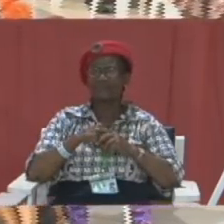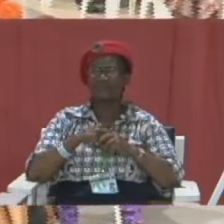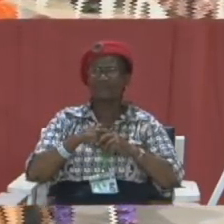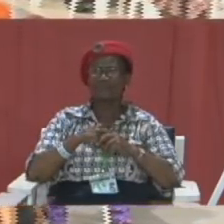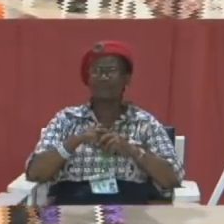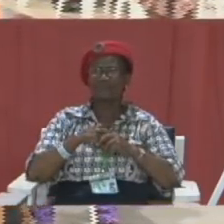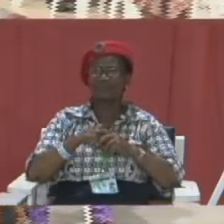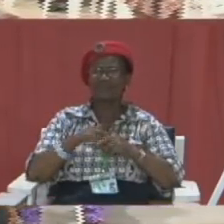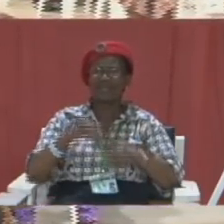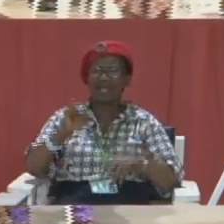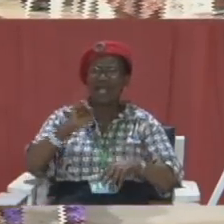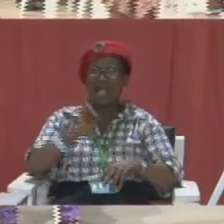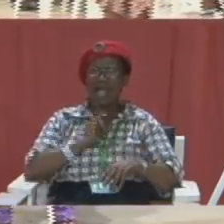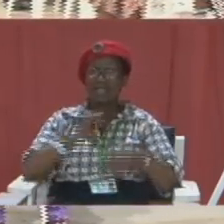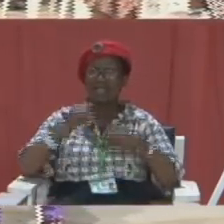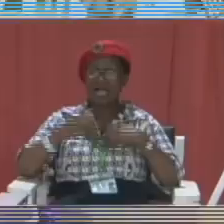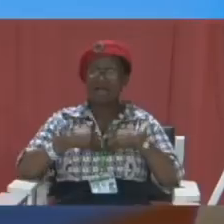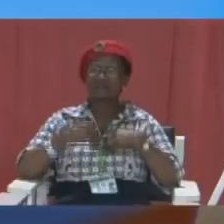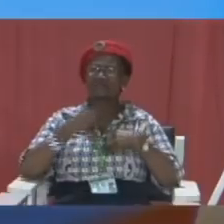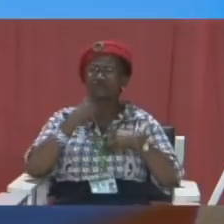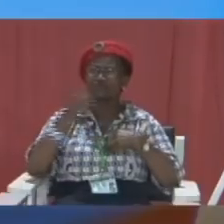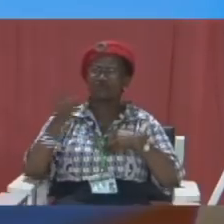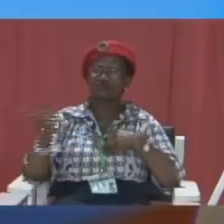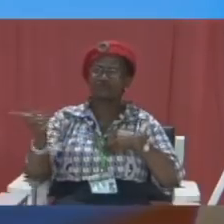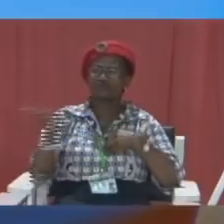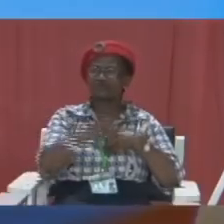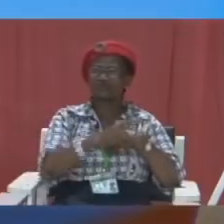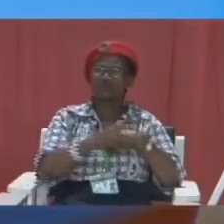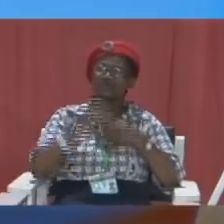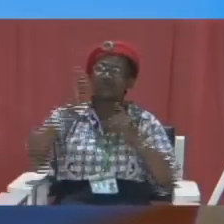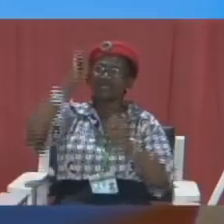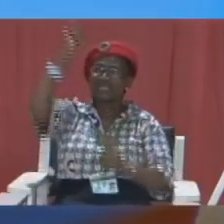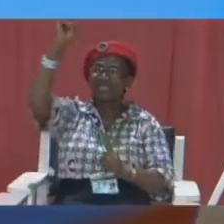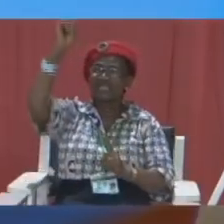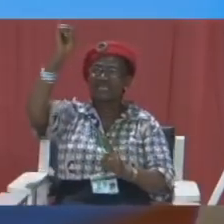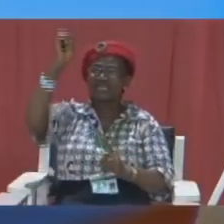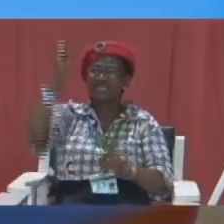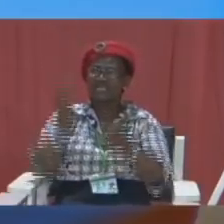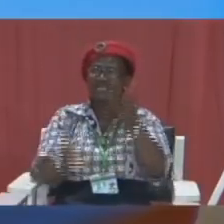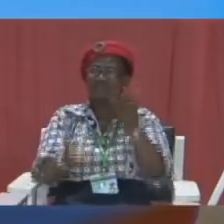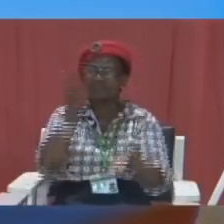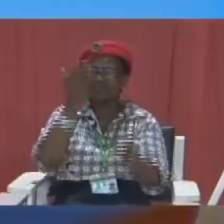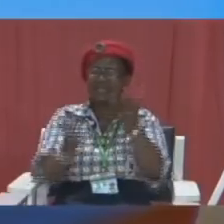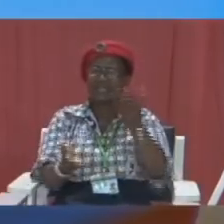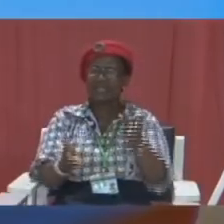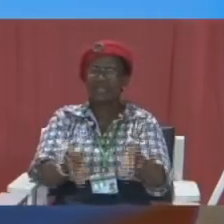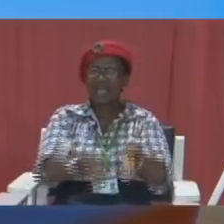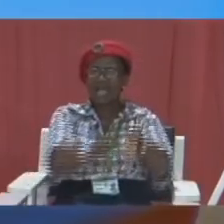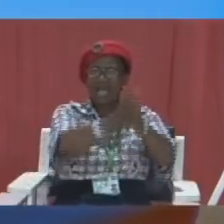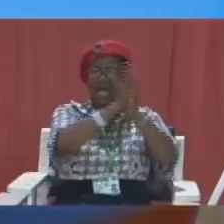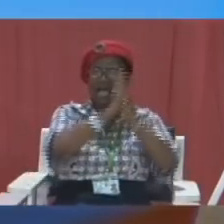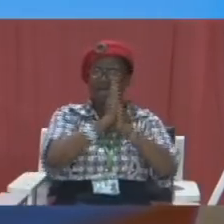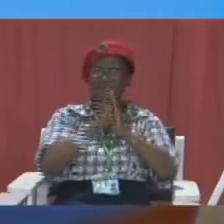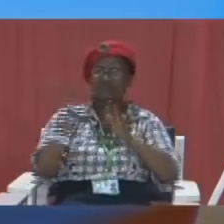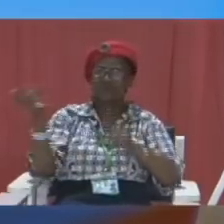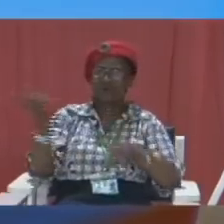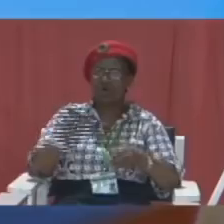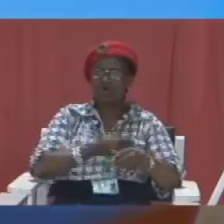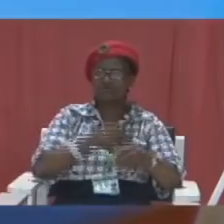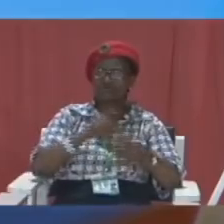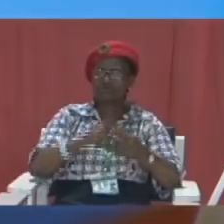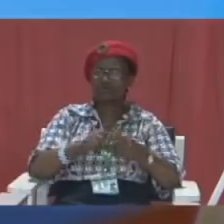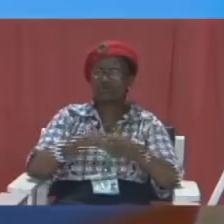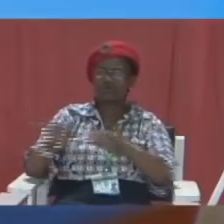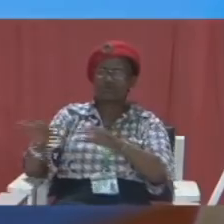I told you, they might ask us to do some childish things tonight. Most of you be only because you want control that